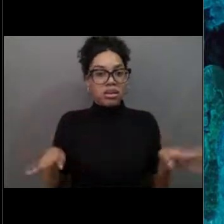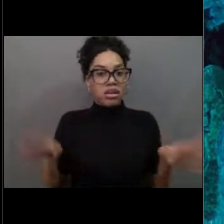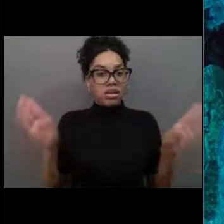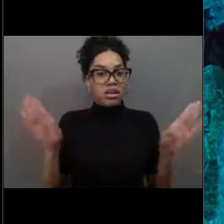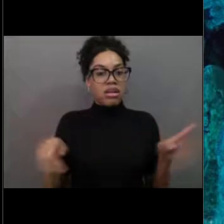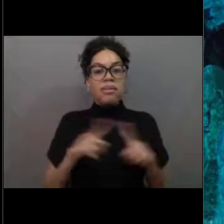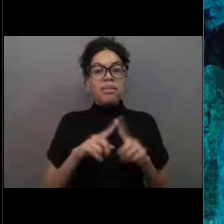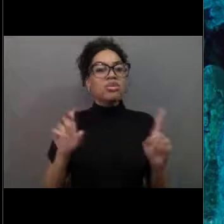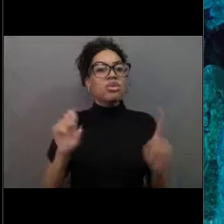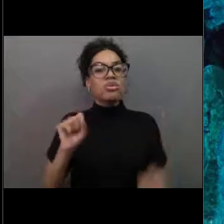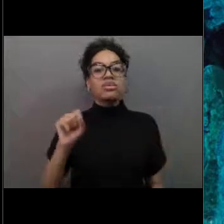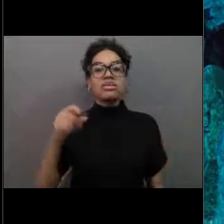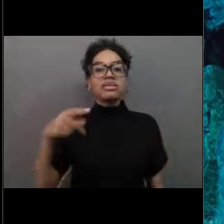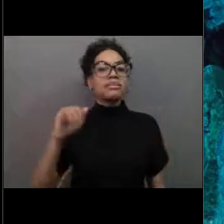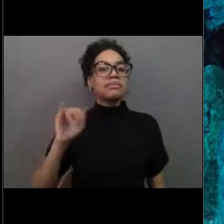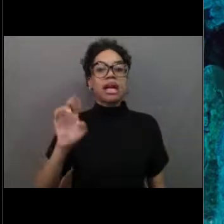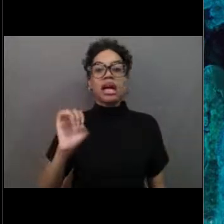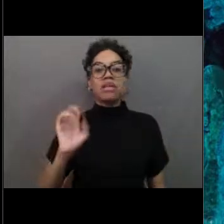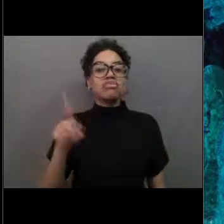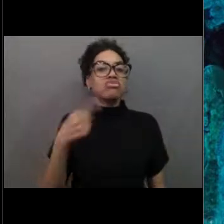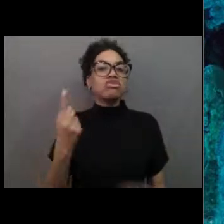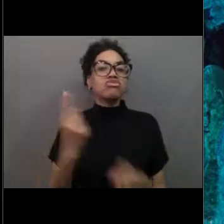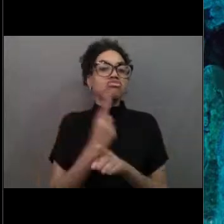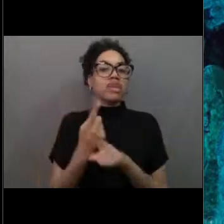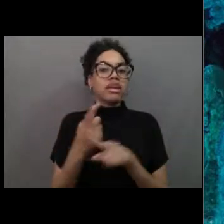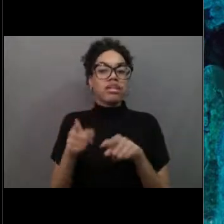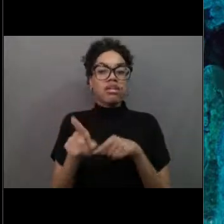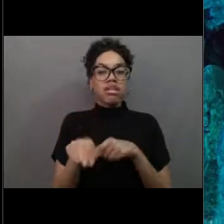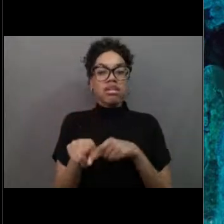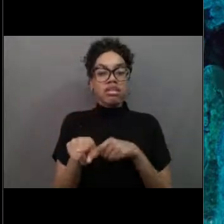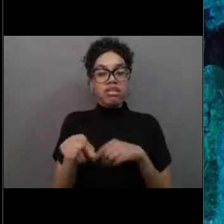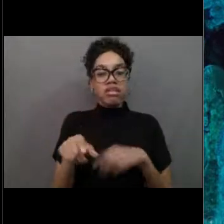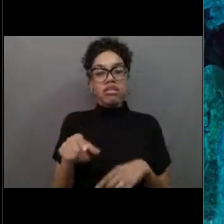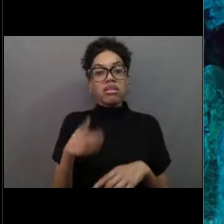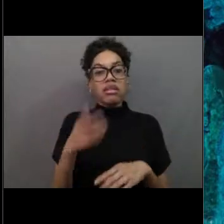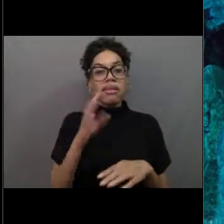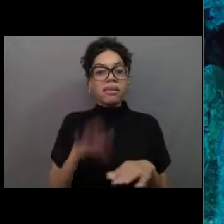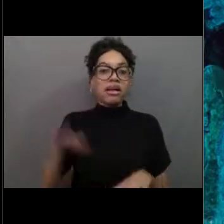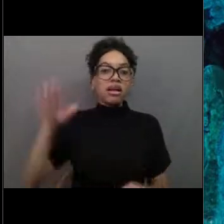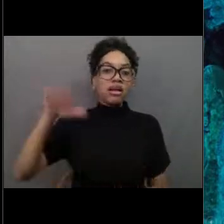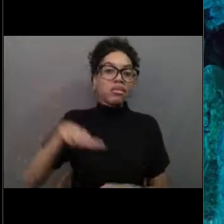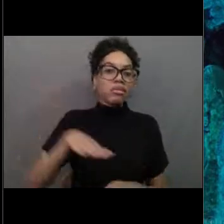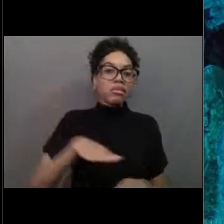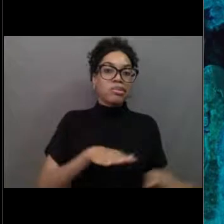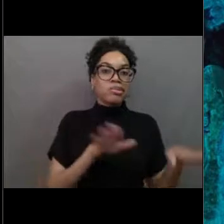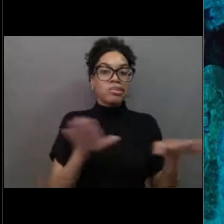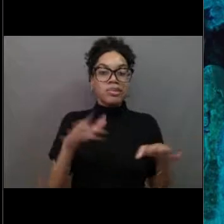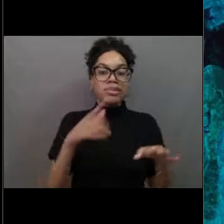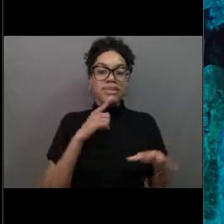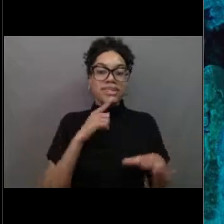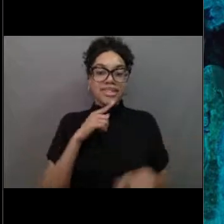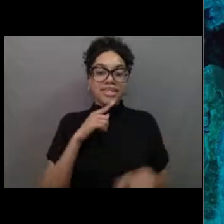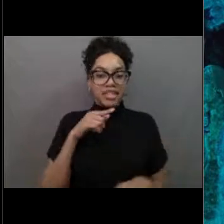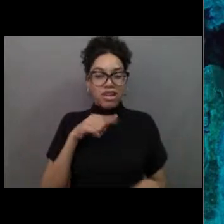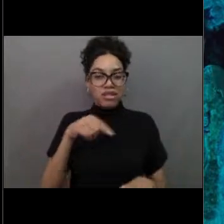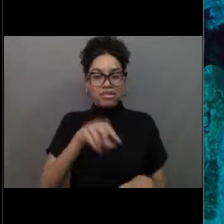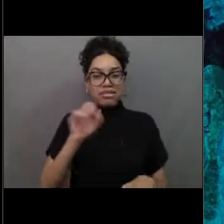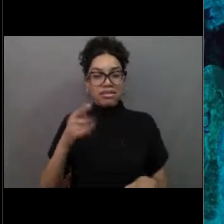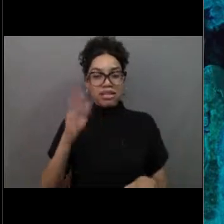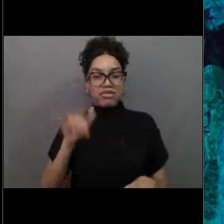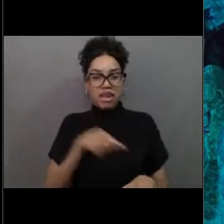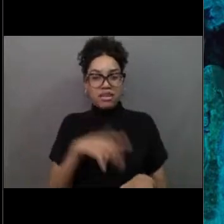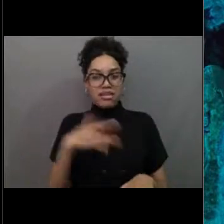tail. It's just a straight long tail, just like the stingrays, but these guys swim up above the reef, whereas the stingrays swim along the bottom and feed on the bottom.